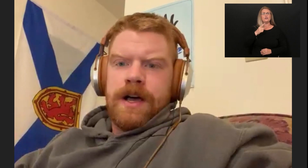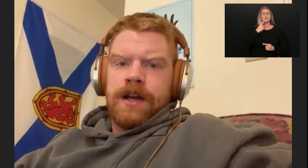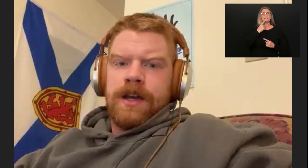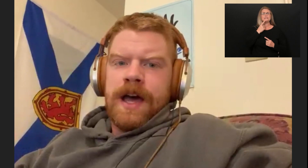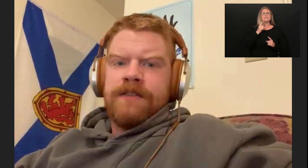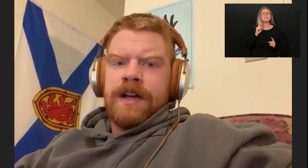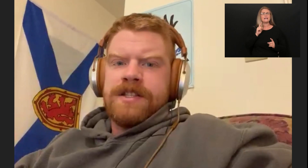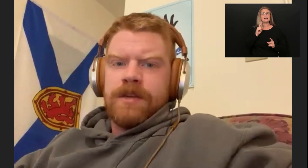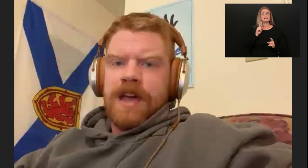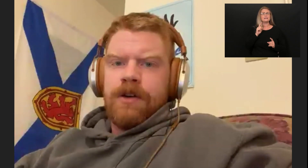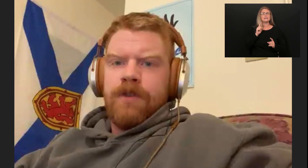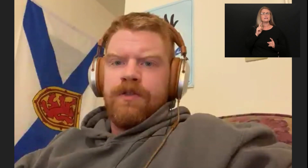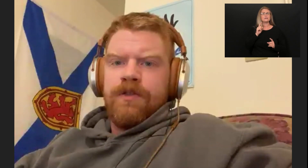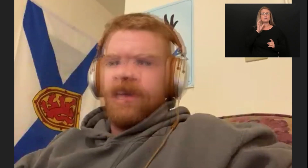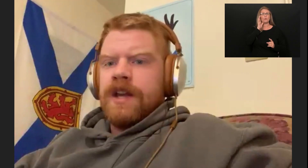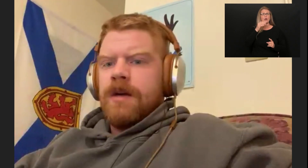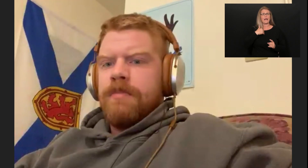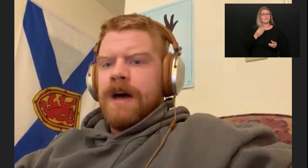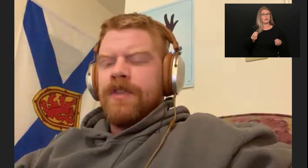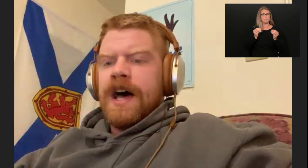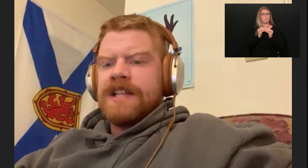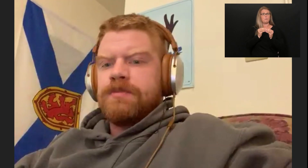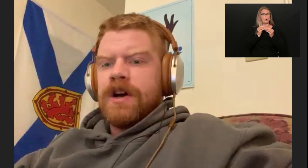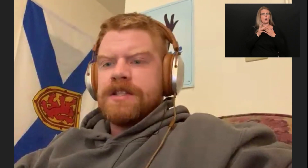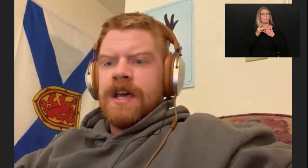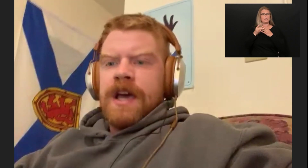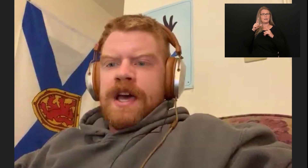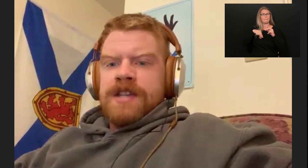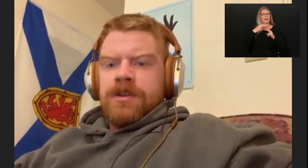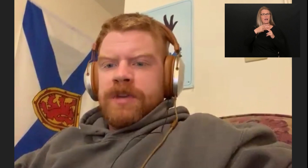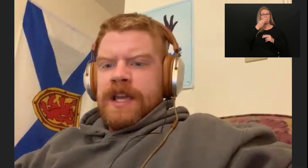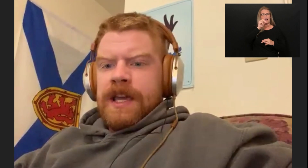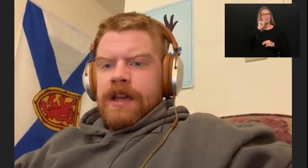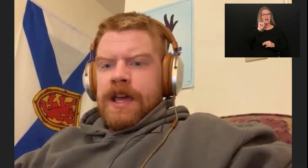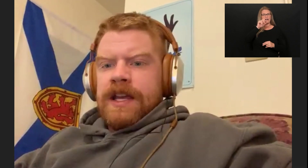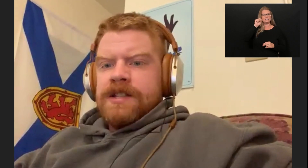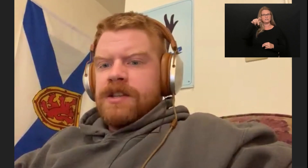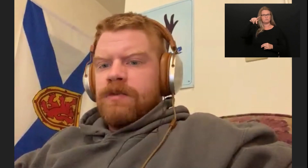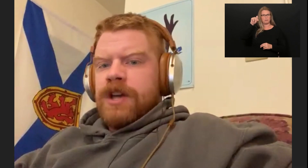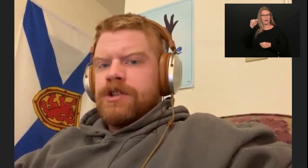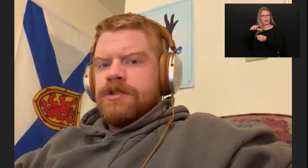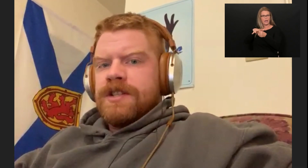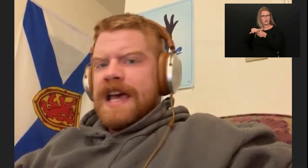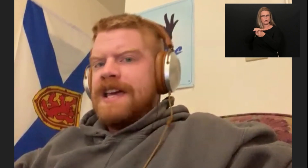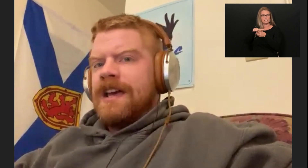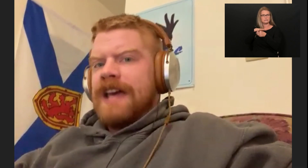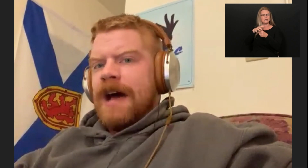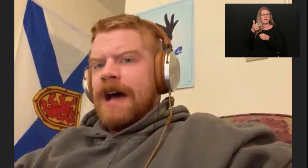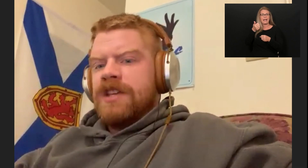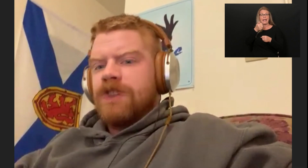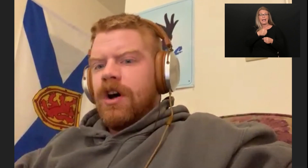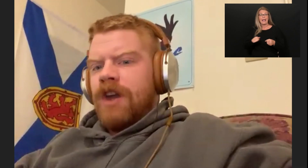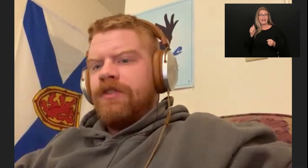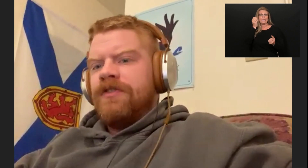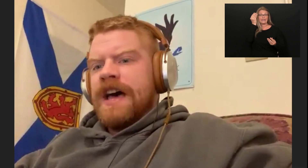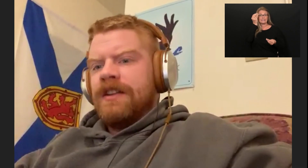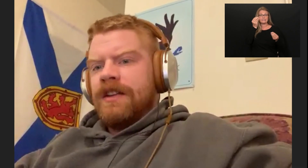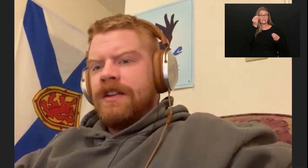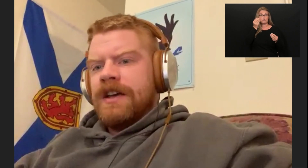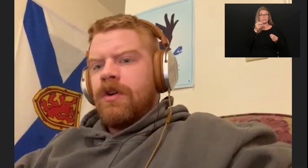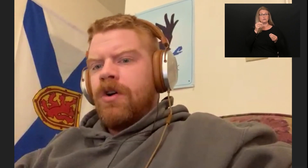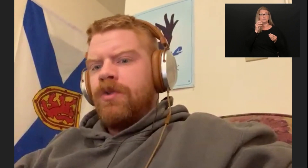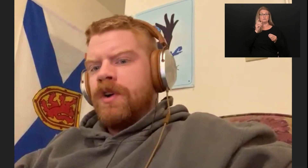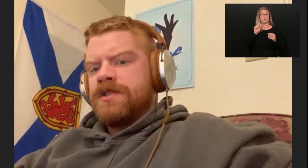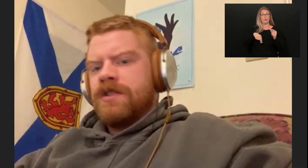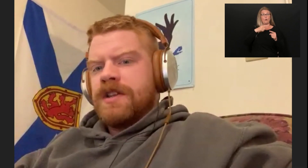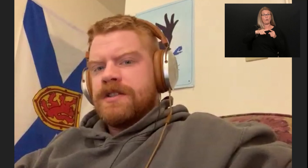additional guidelines coming out over the weekend about the hotspots. Has there been any consideration to taking counties off of that list,